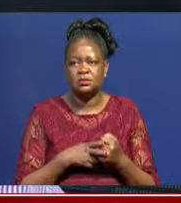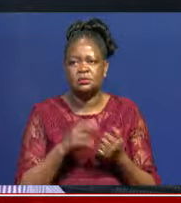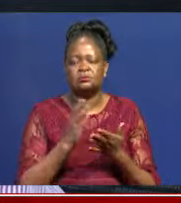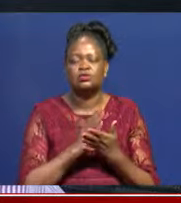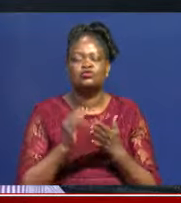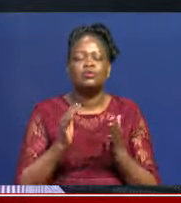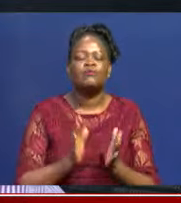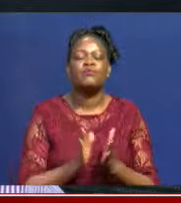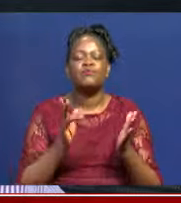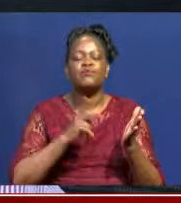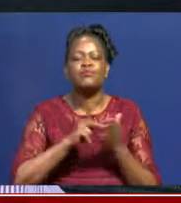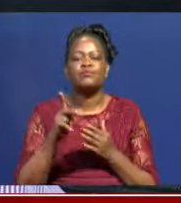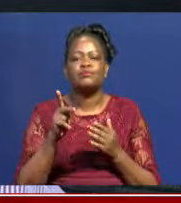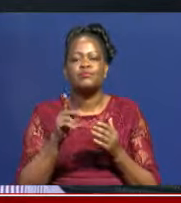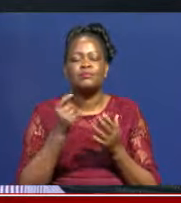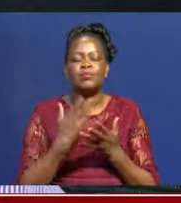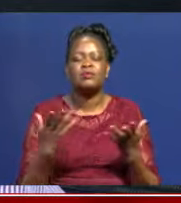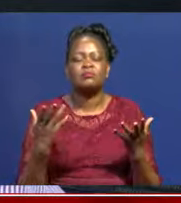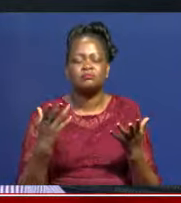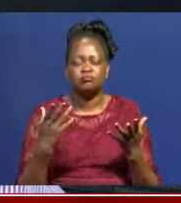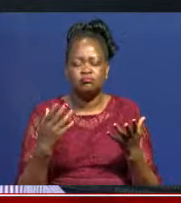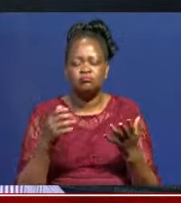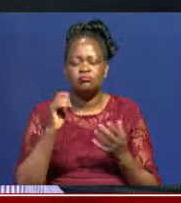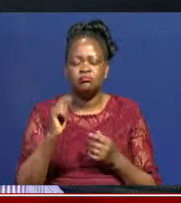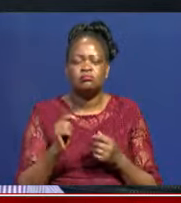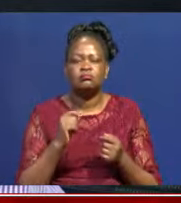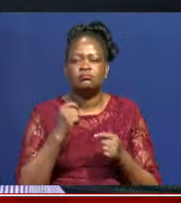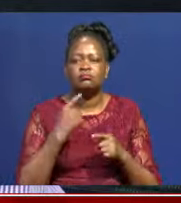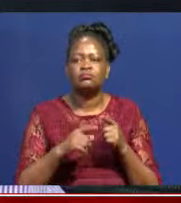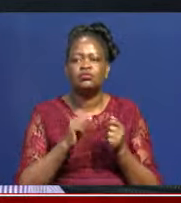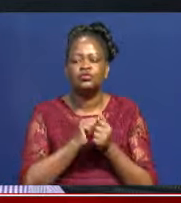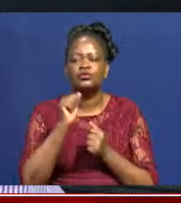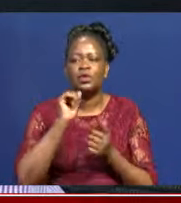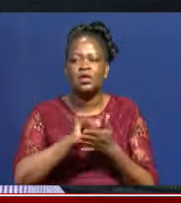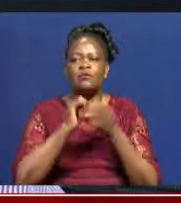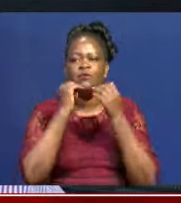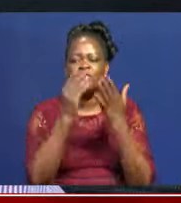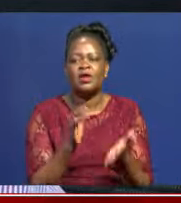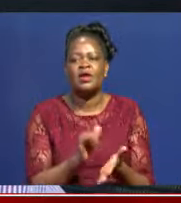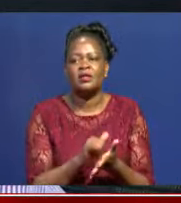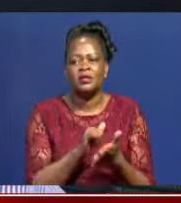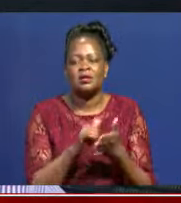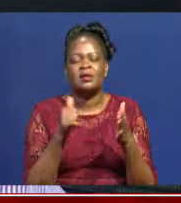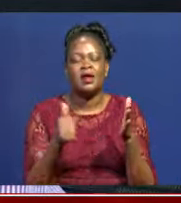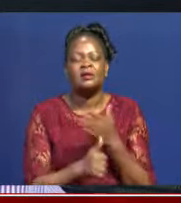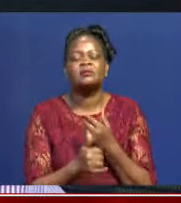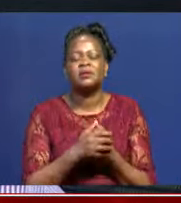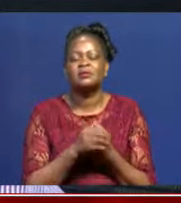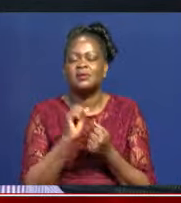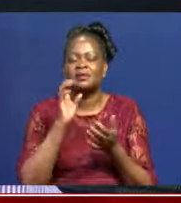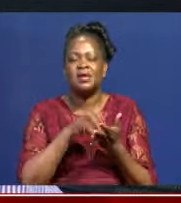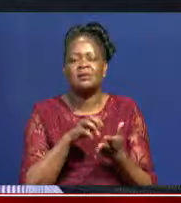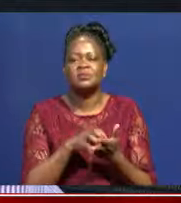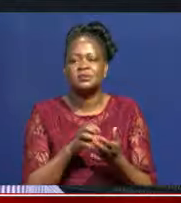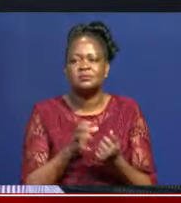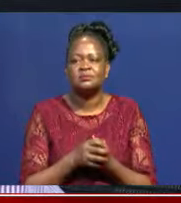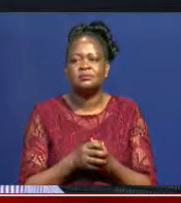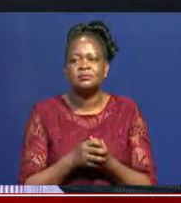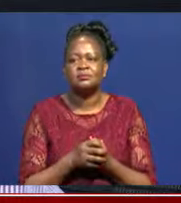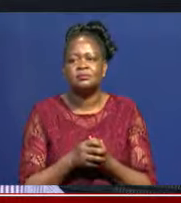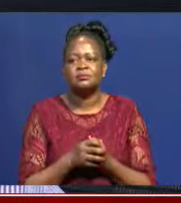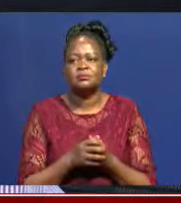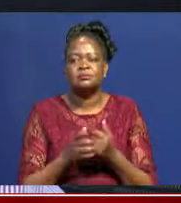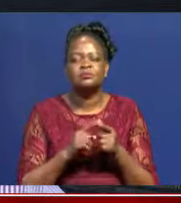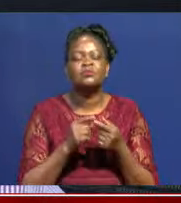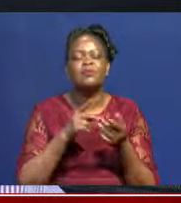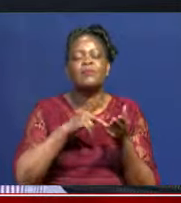Public Procurement and Assets Disposal Act 2015, which provides that under exceptional circumstances, advance payments